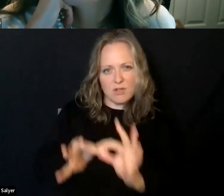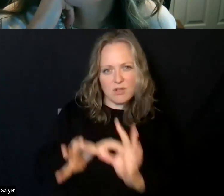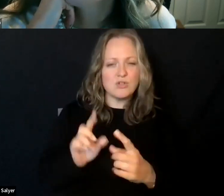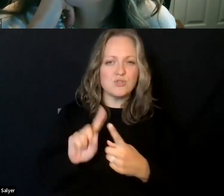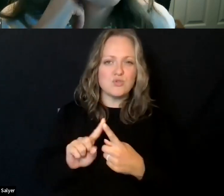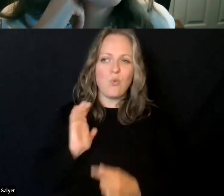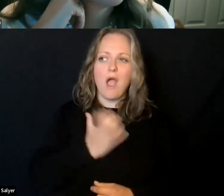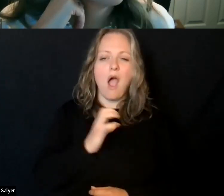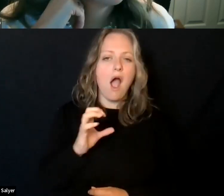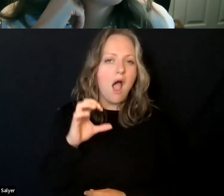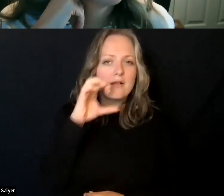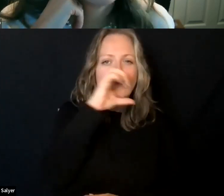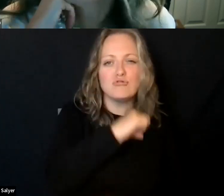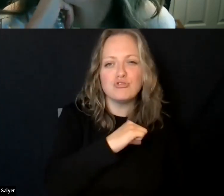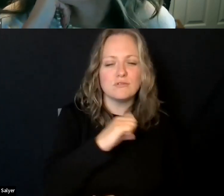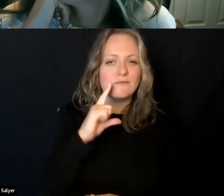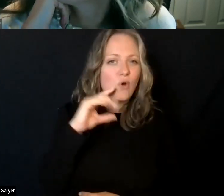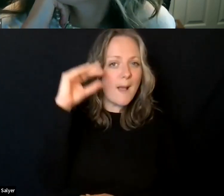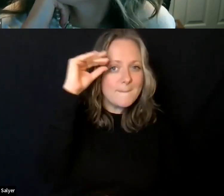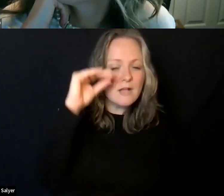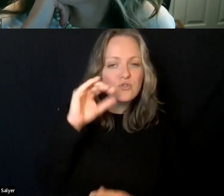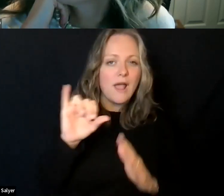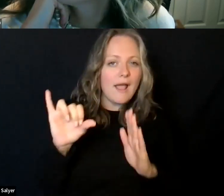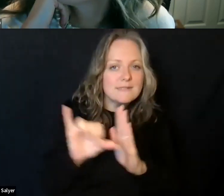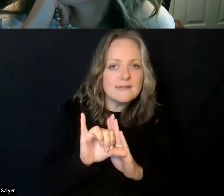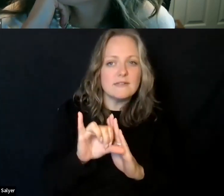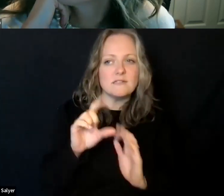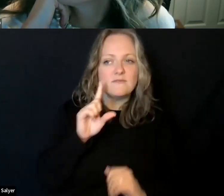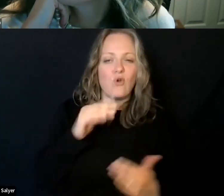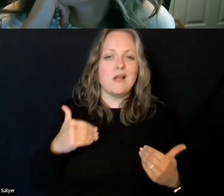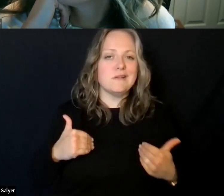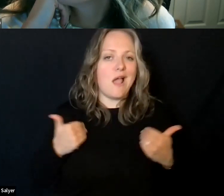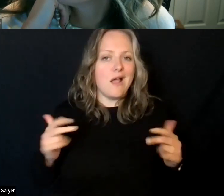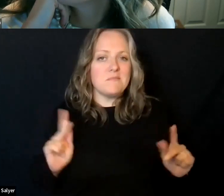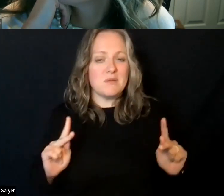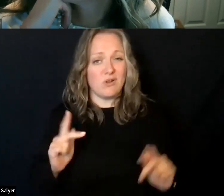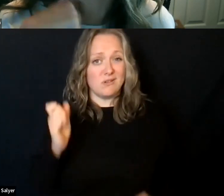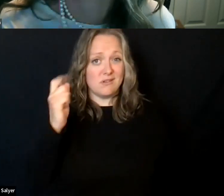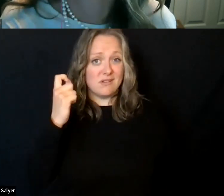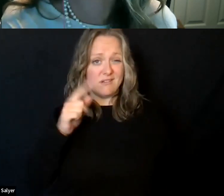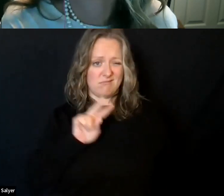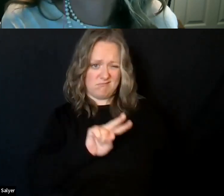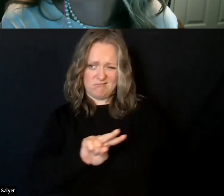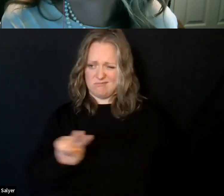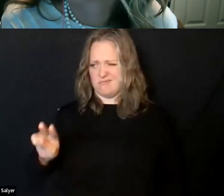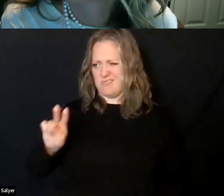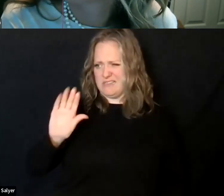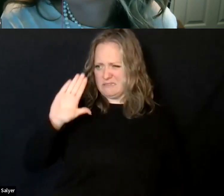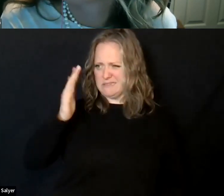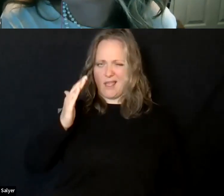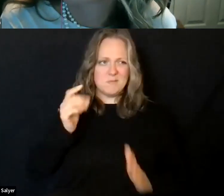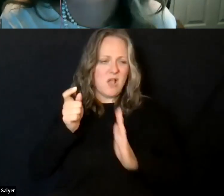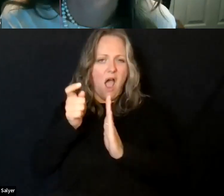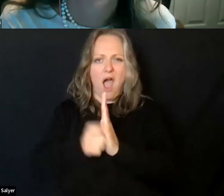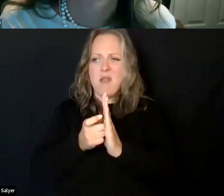certain opinions or identities that young people have, especially when it seems like there's an automatic assumption